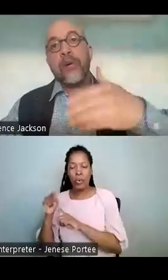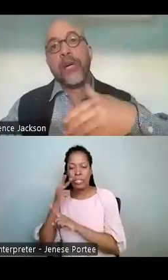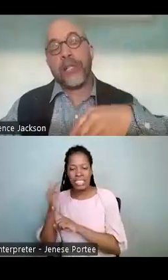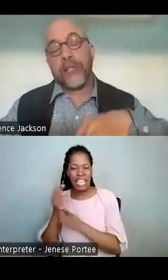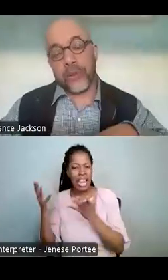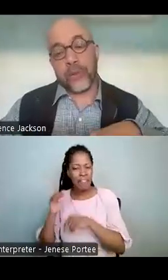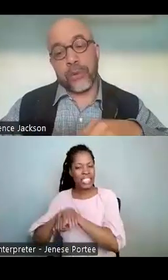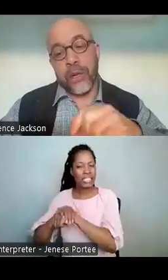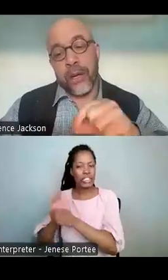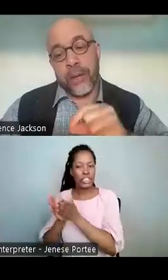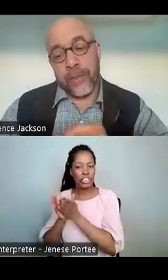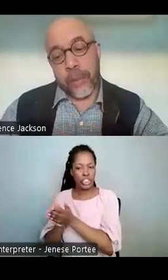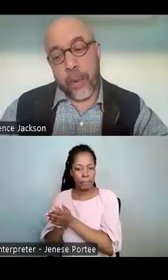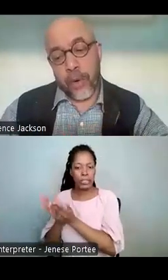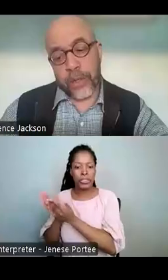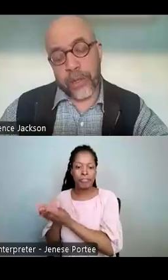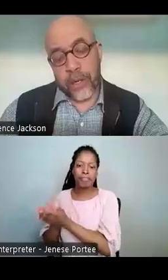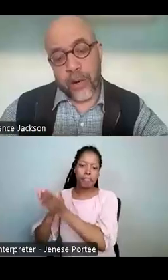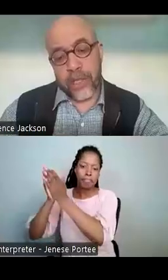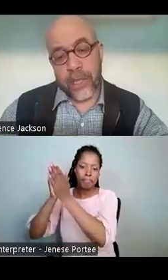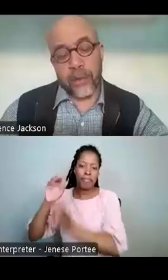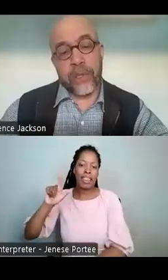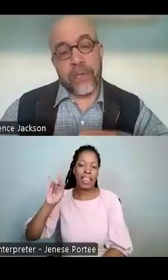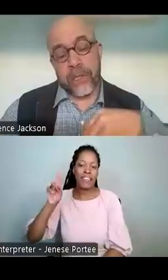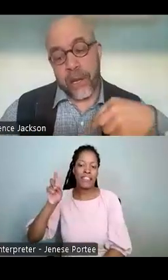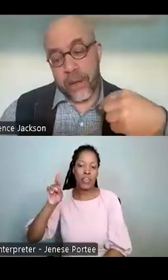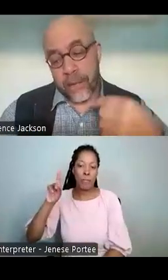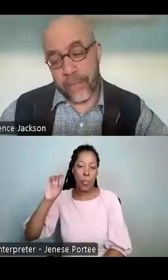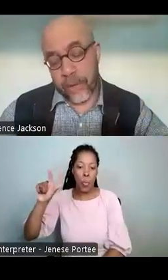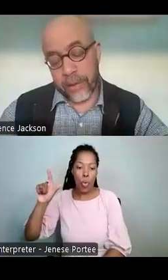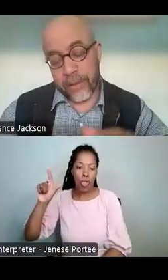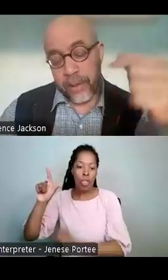Liverpool to the port called St. Louis